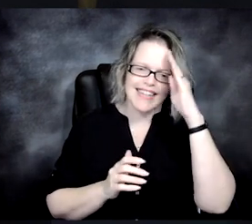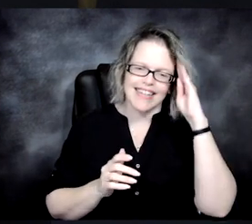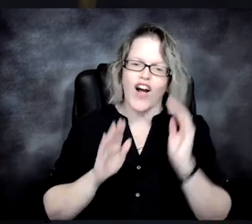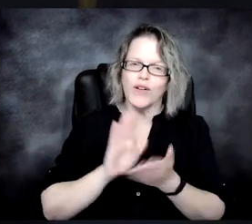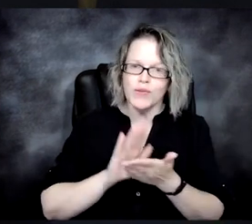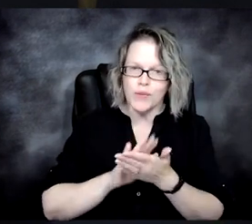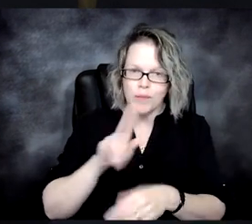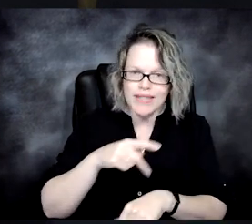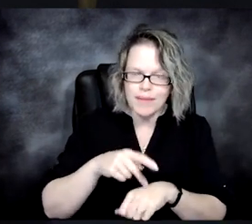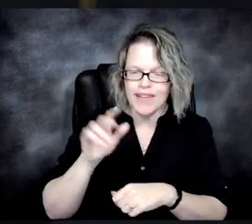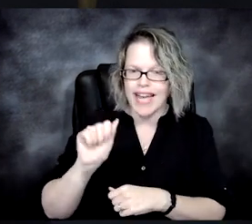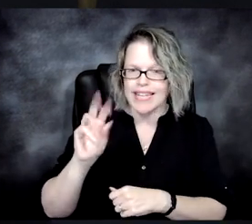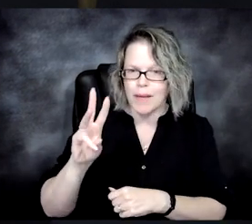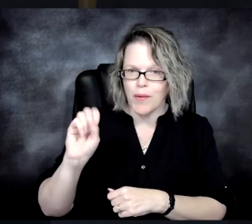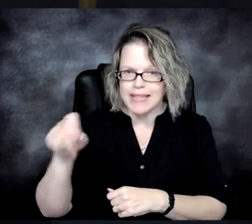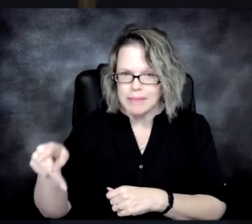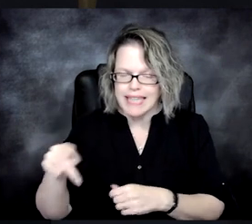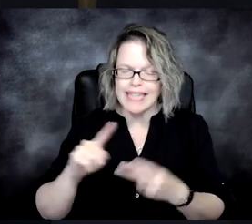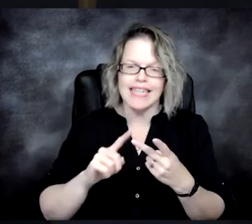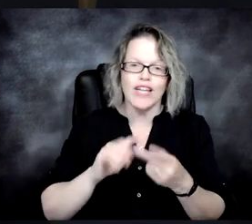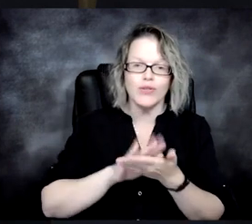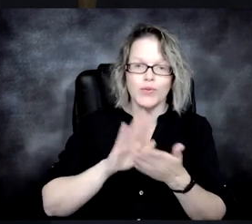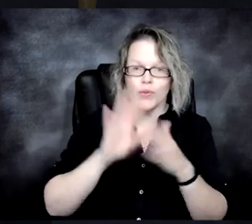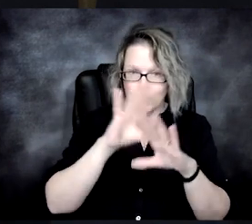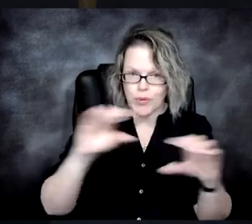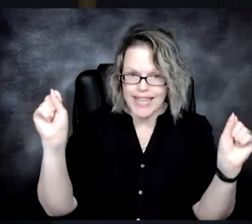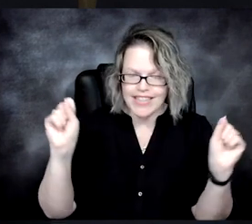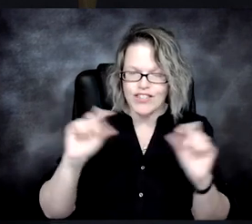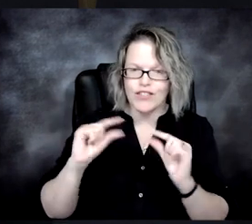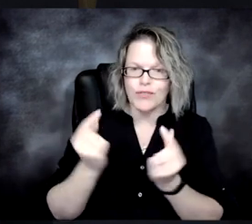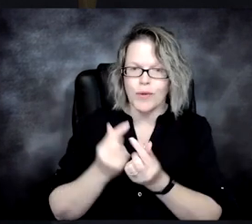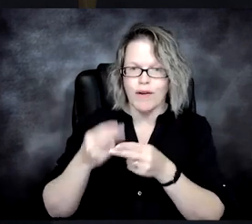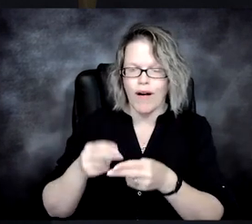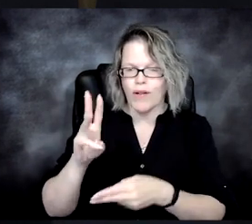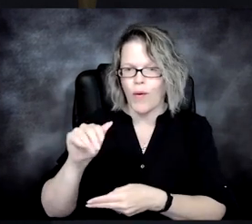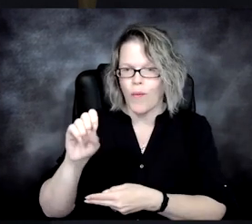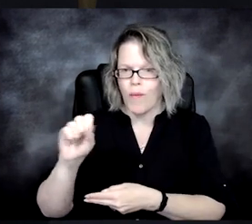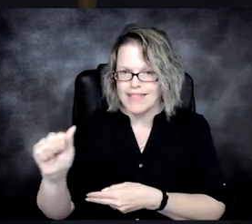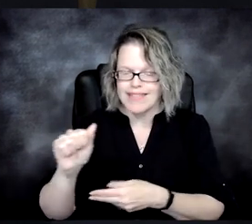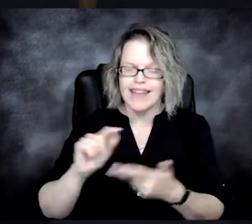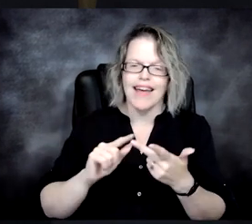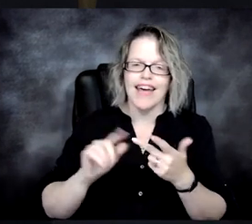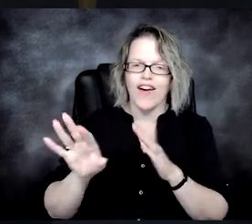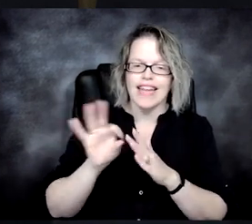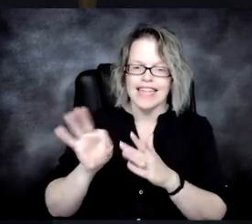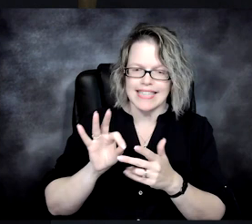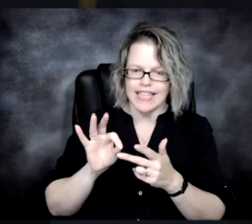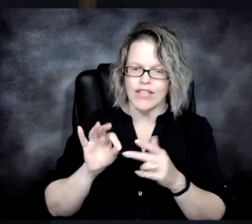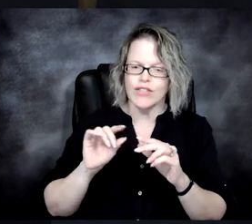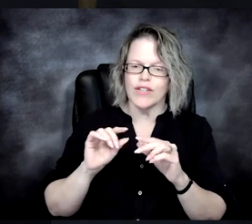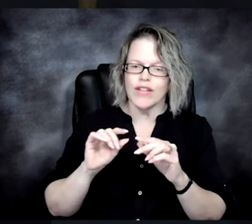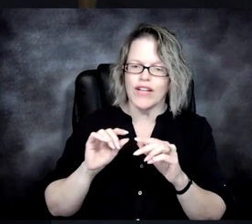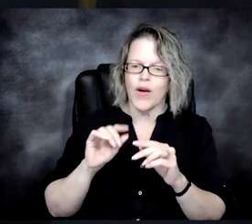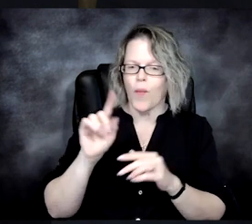school principals at AWSP, our school superintendents, a group called WASA, and our elected school board member directors, there's